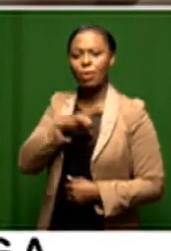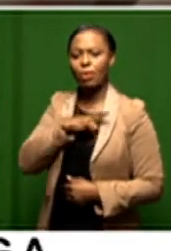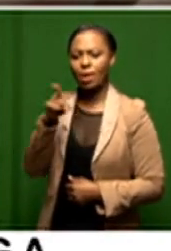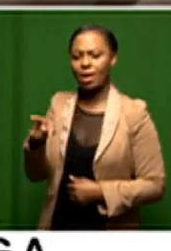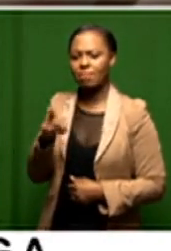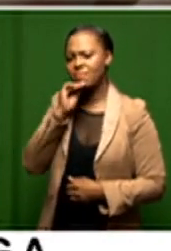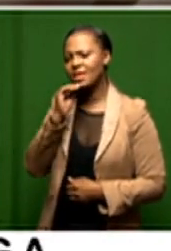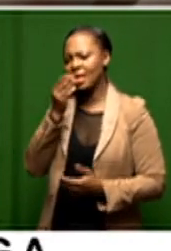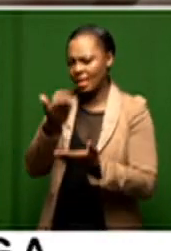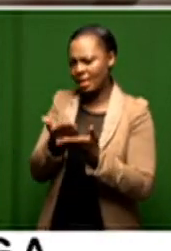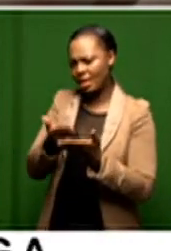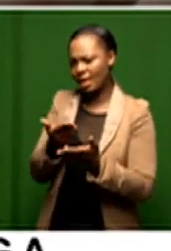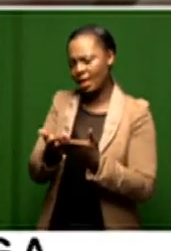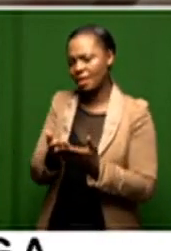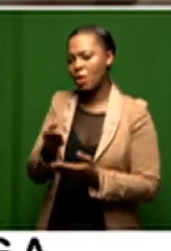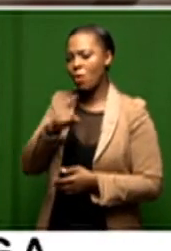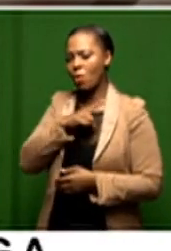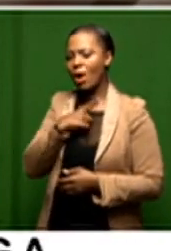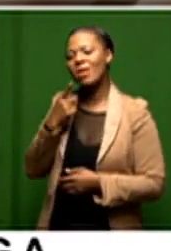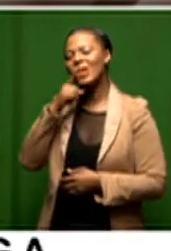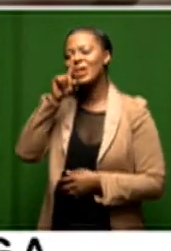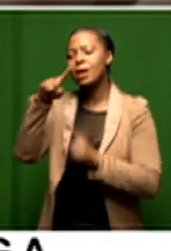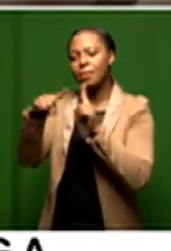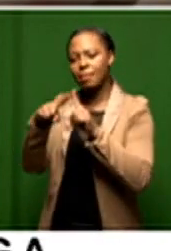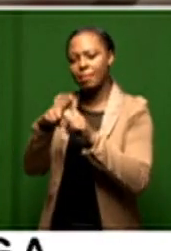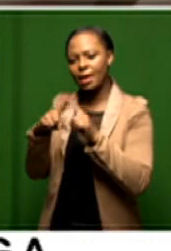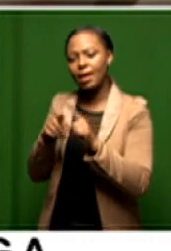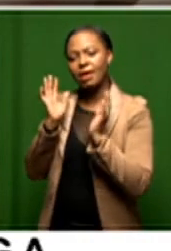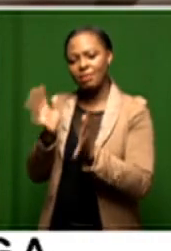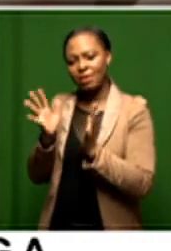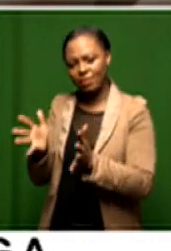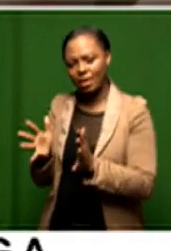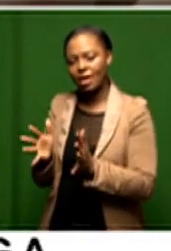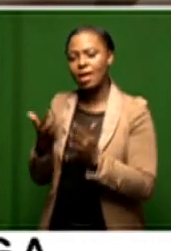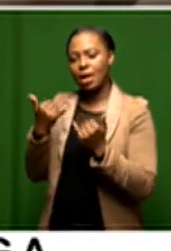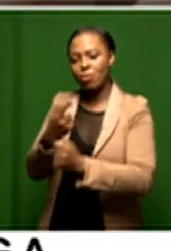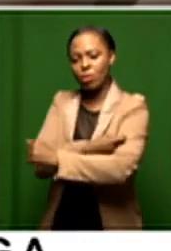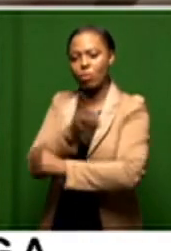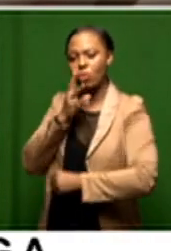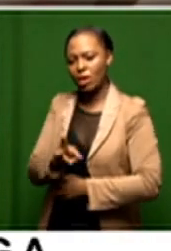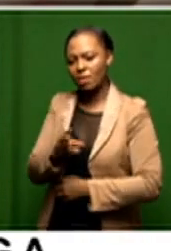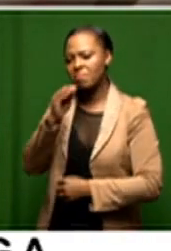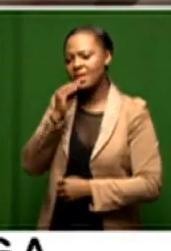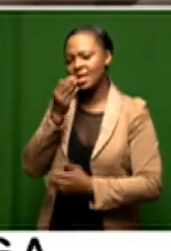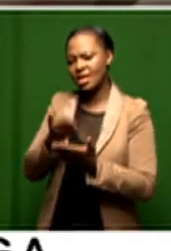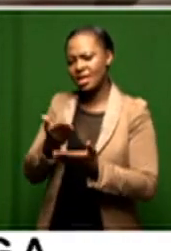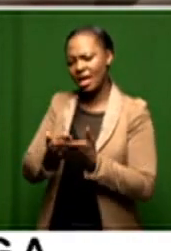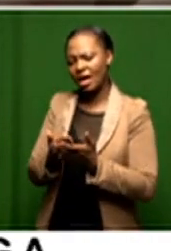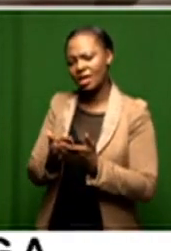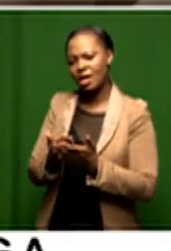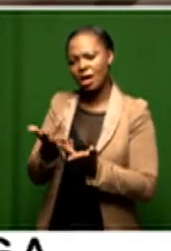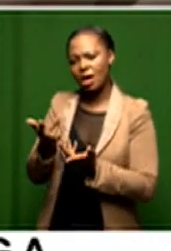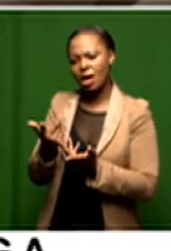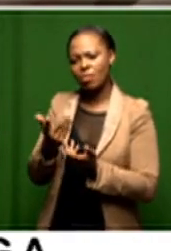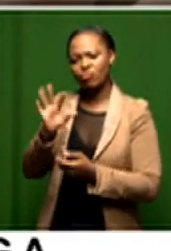sort of adjustment to their profile in terms of the medical aid schemes at this point? No, not